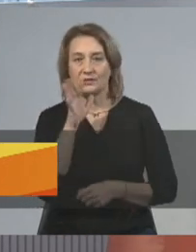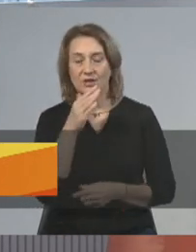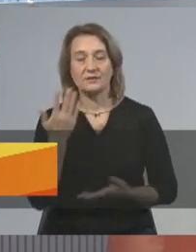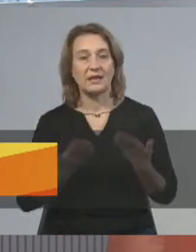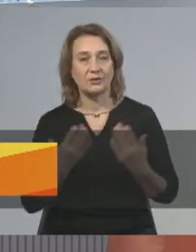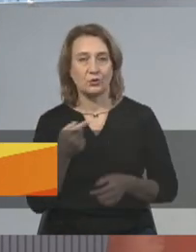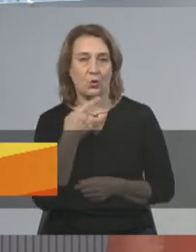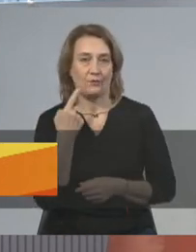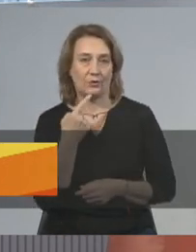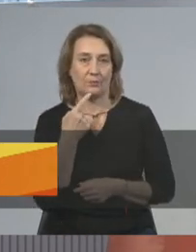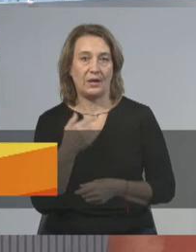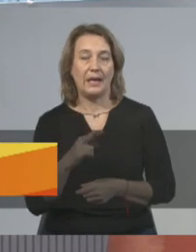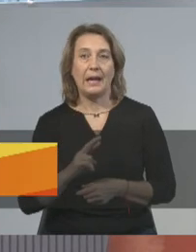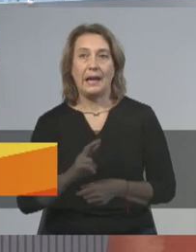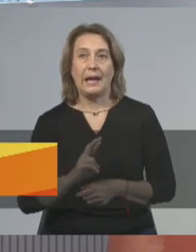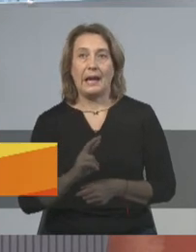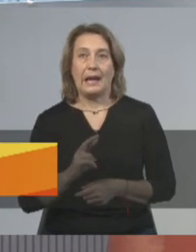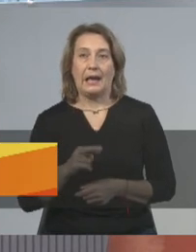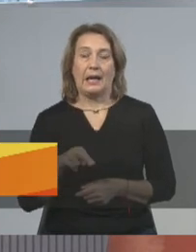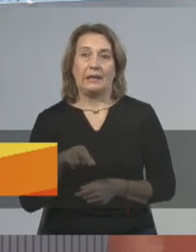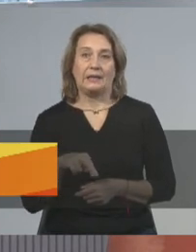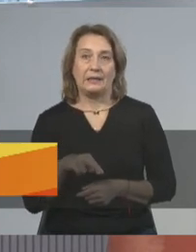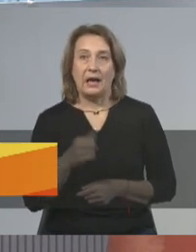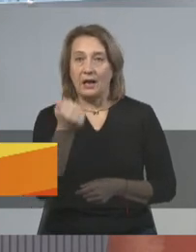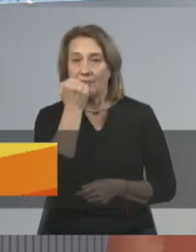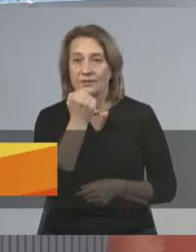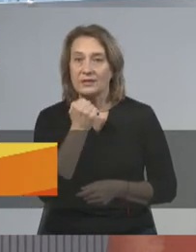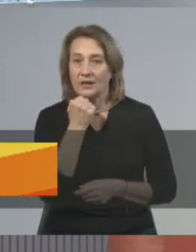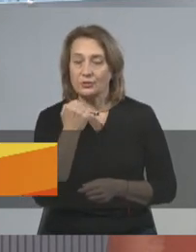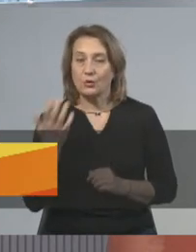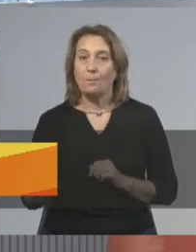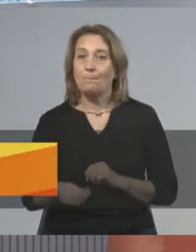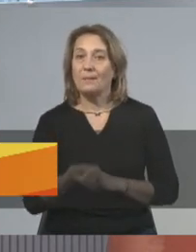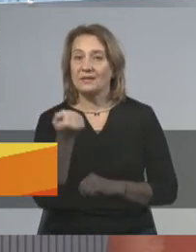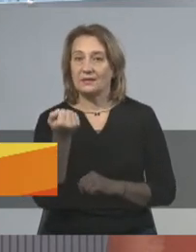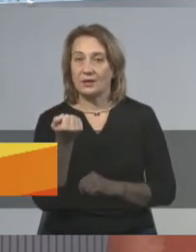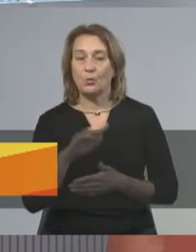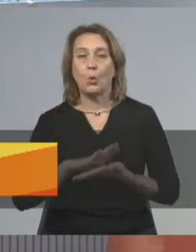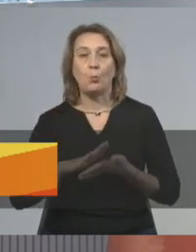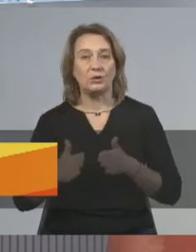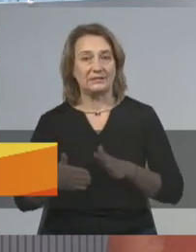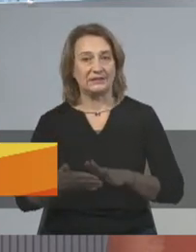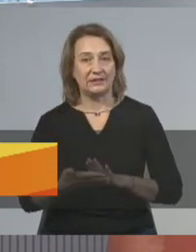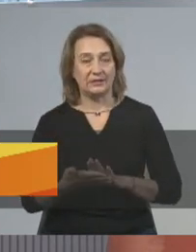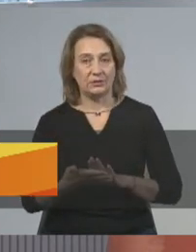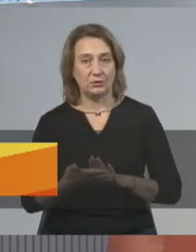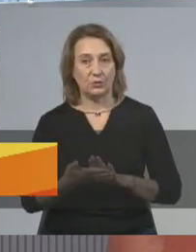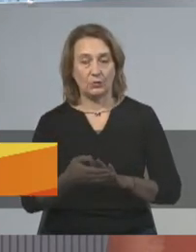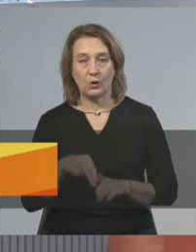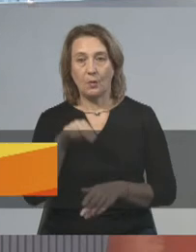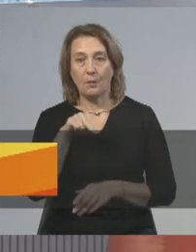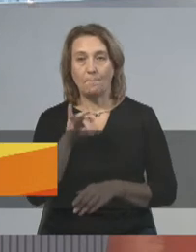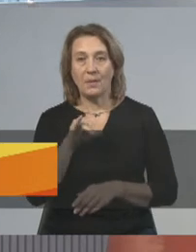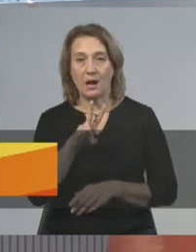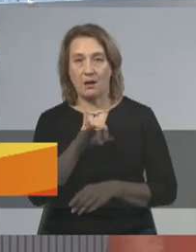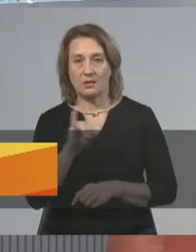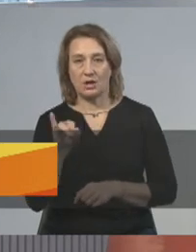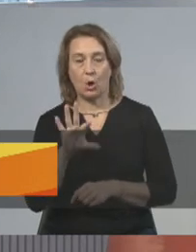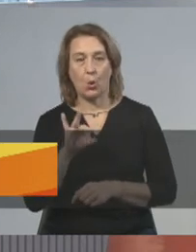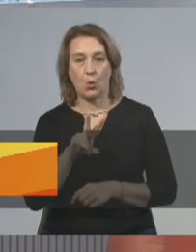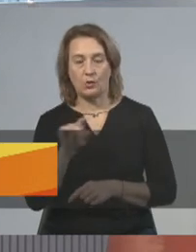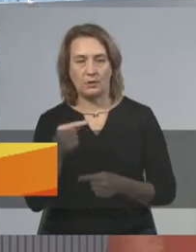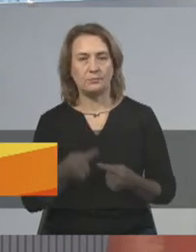like this for quite a while i am grateful and support the position of olga